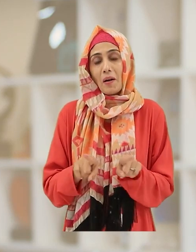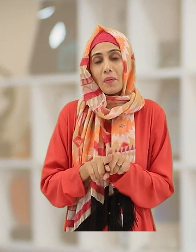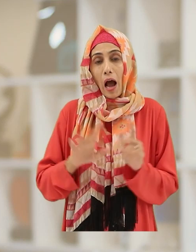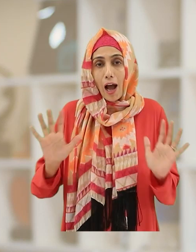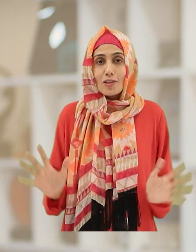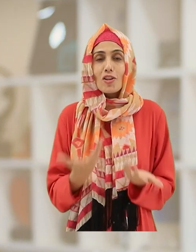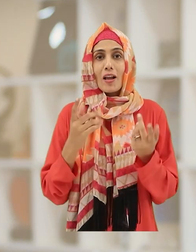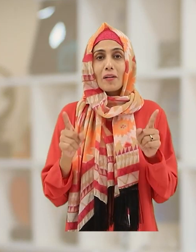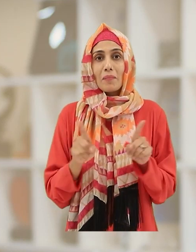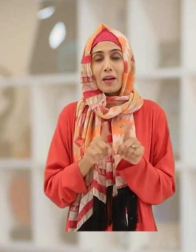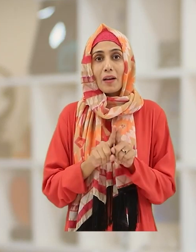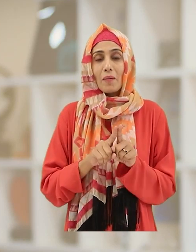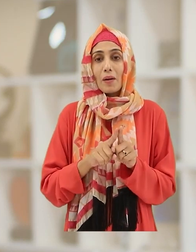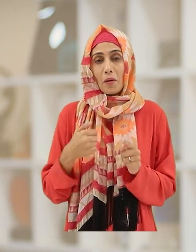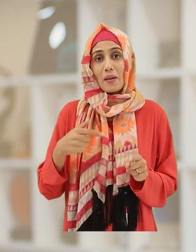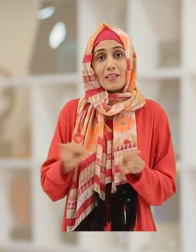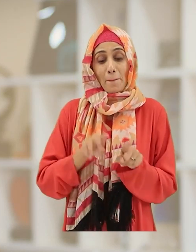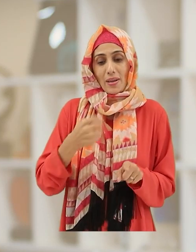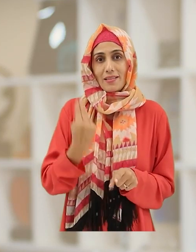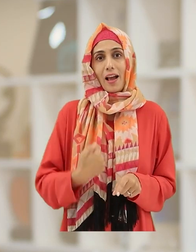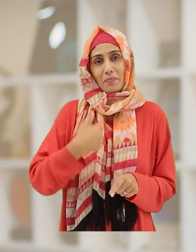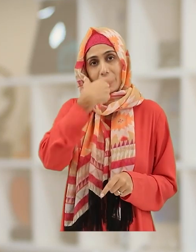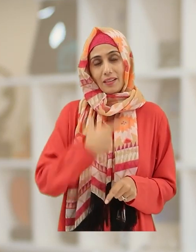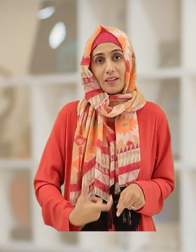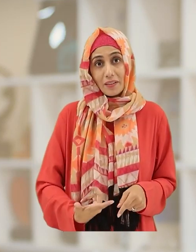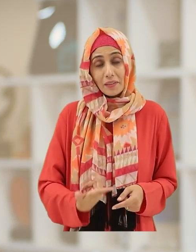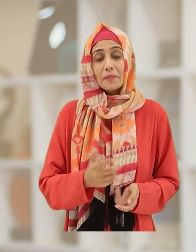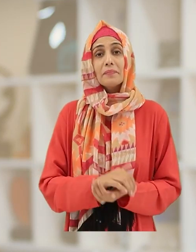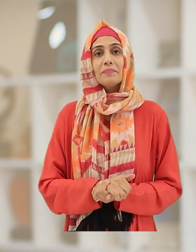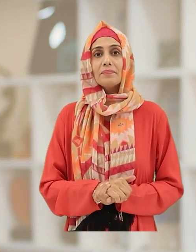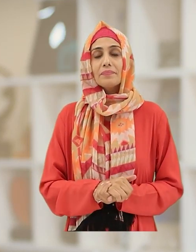for or anticipate, which is basically what happened to me.